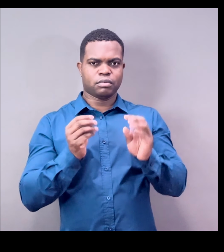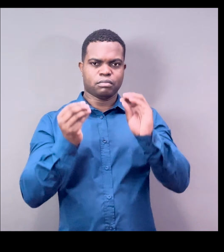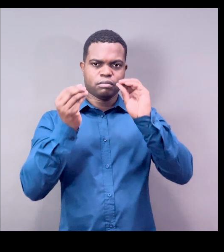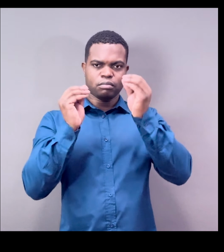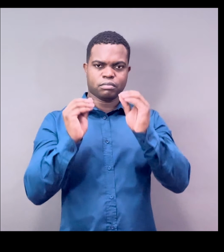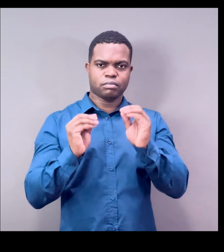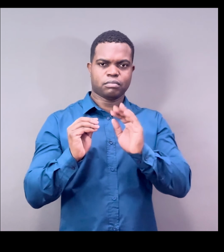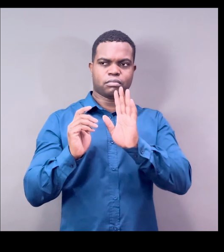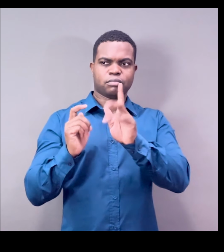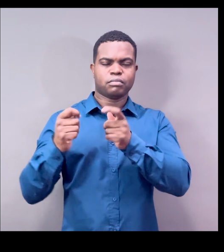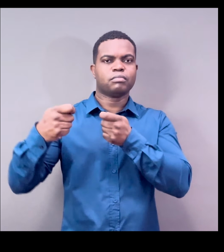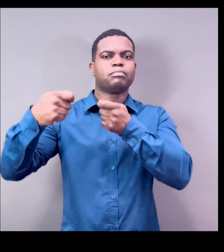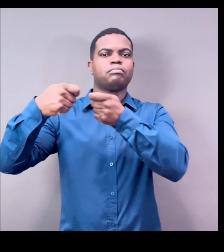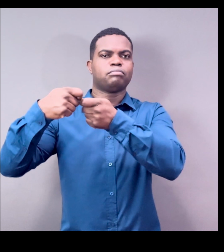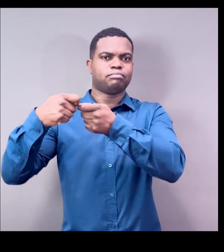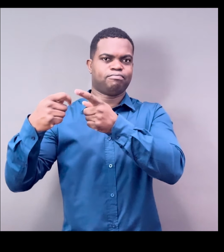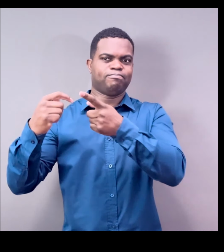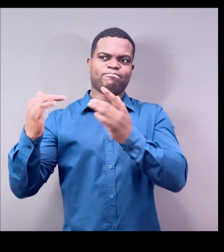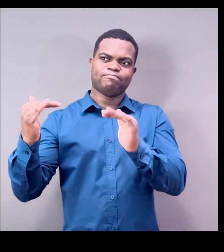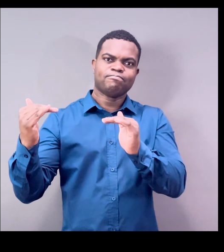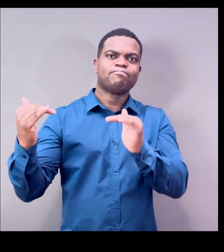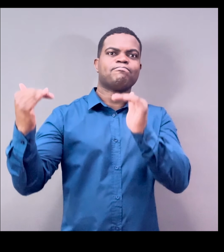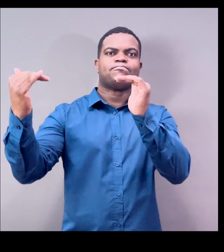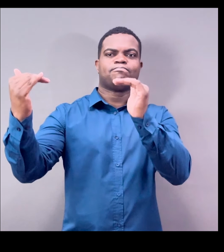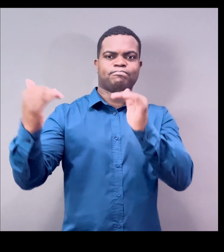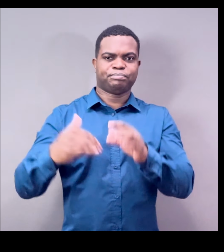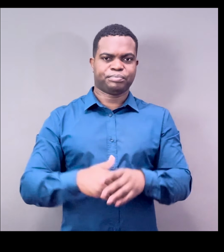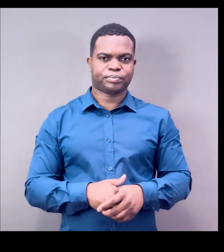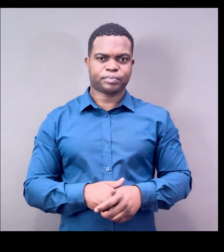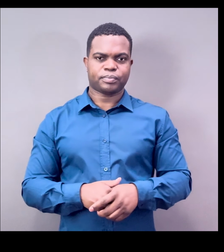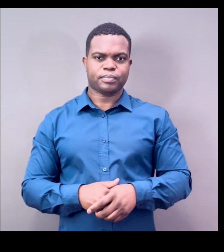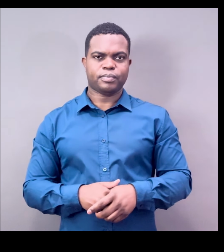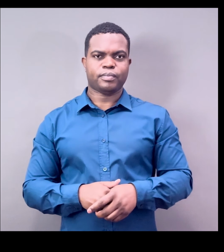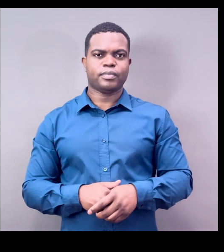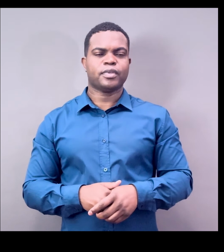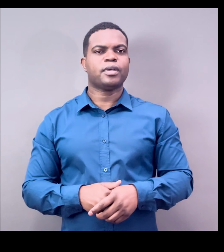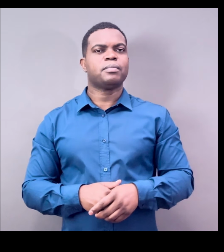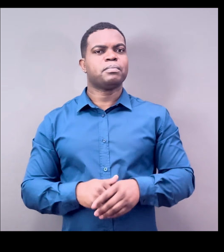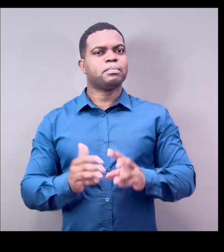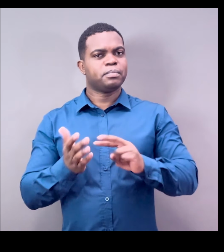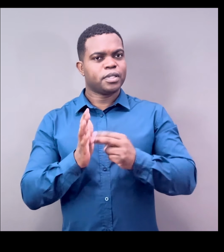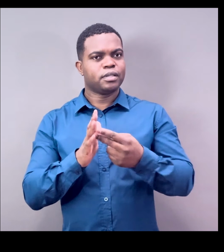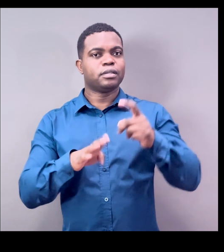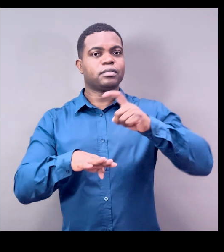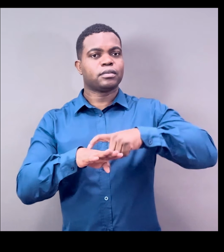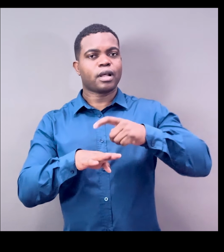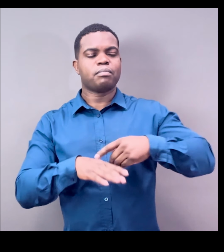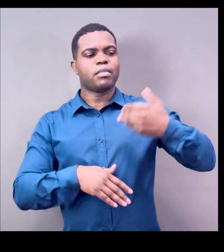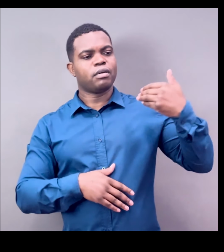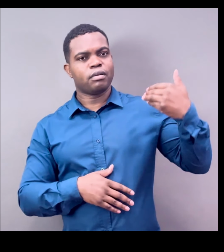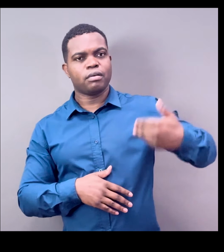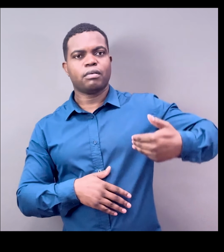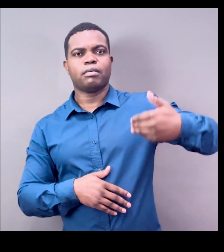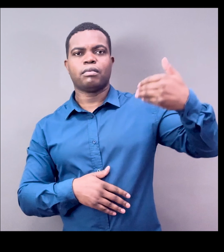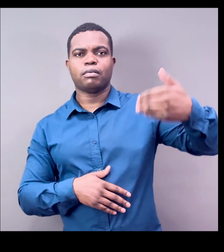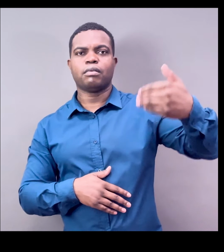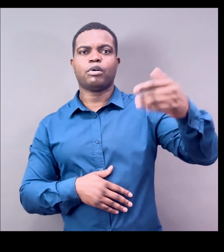game should be so up. You need to engage them from time to time.